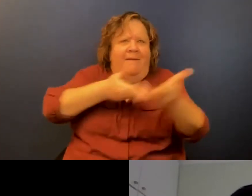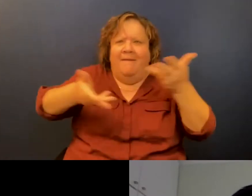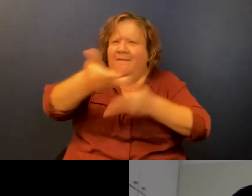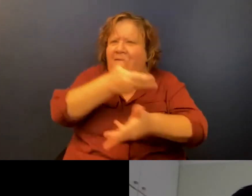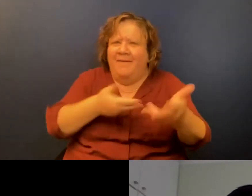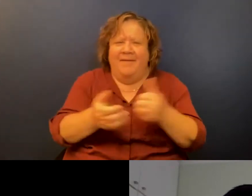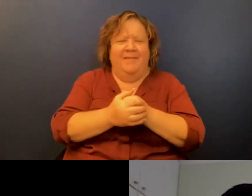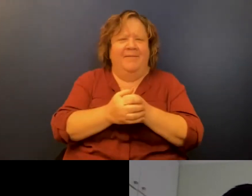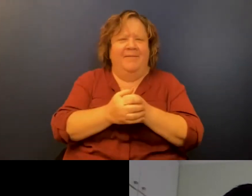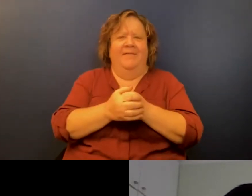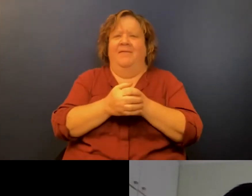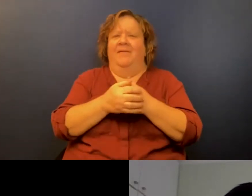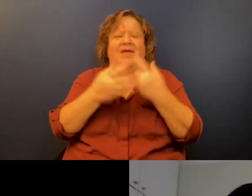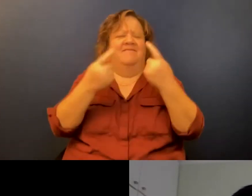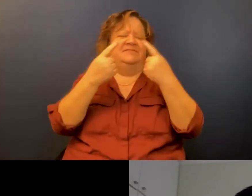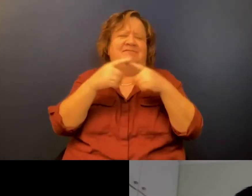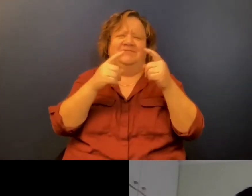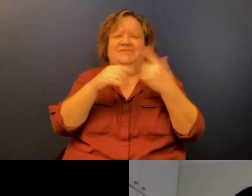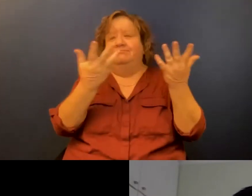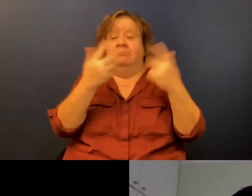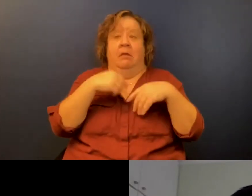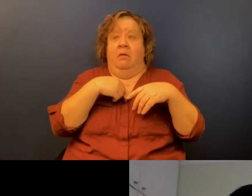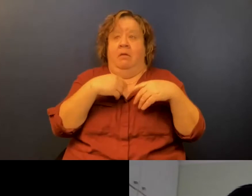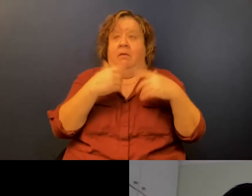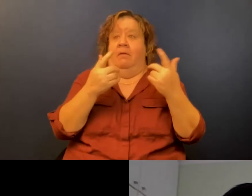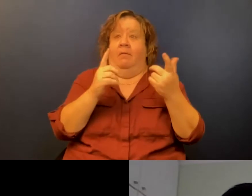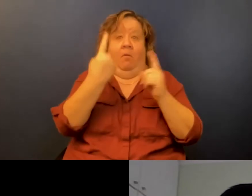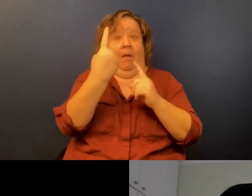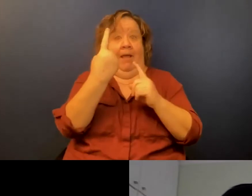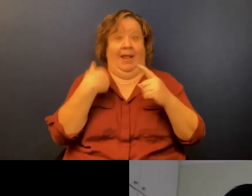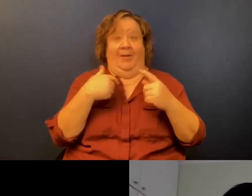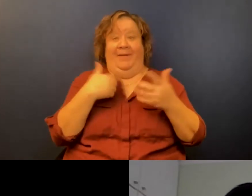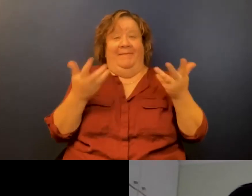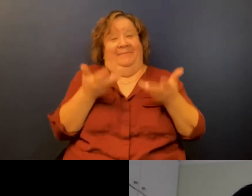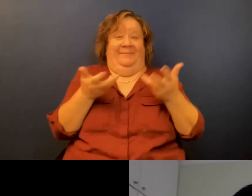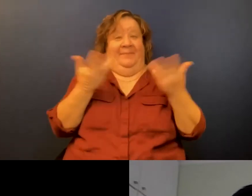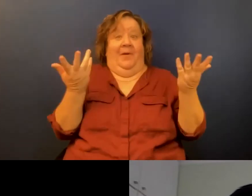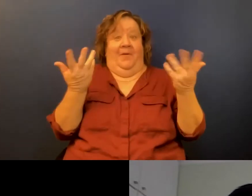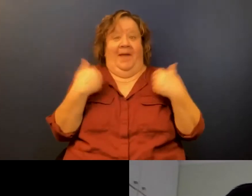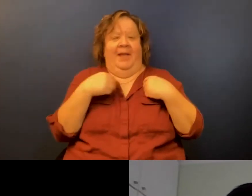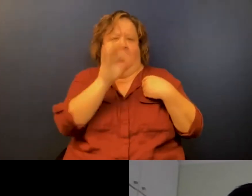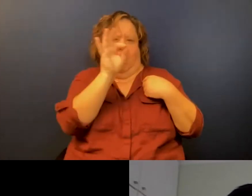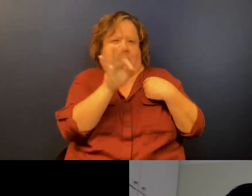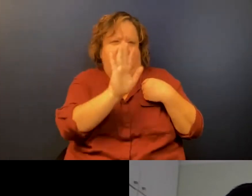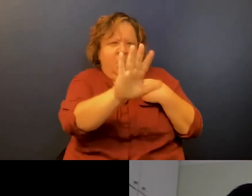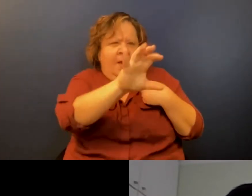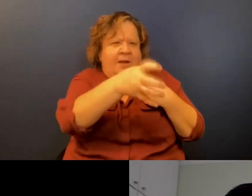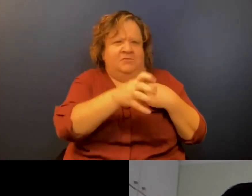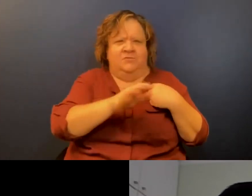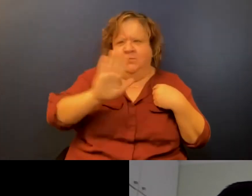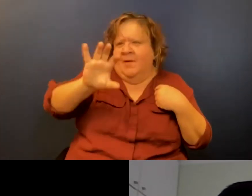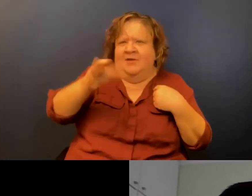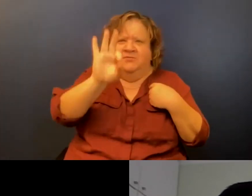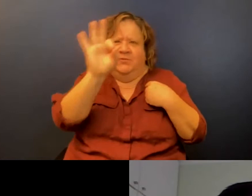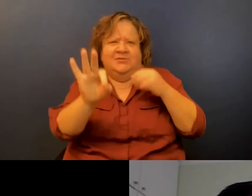different countries, and it consisted on guessing what would a